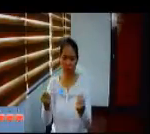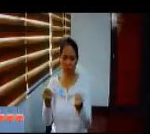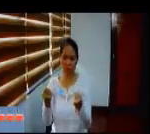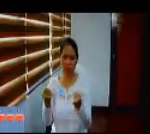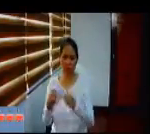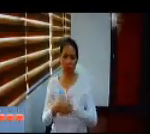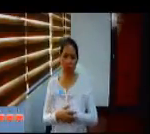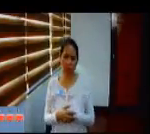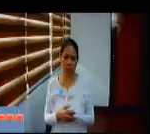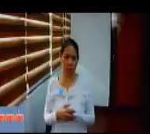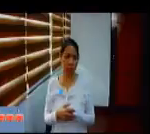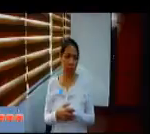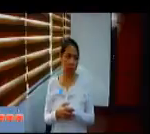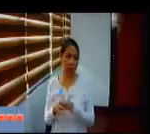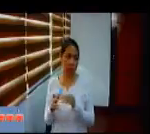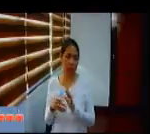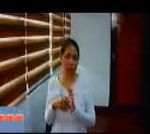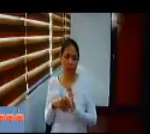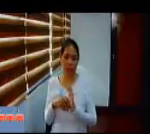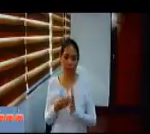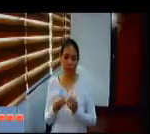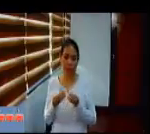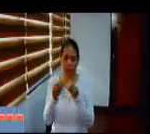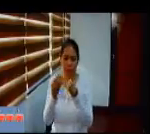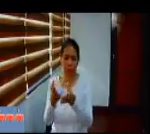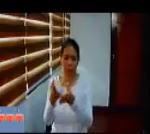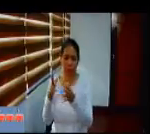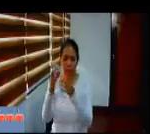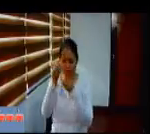Just to provide you also information on losses,